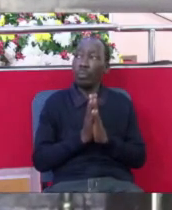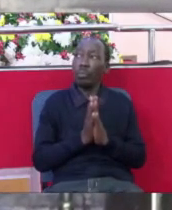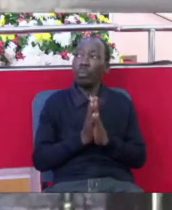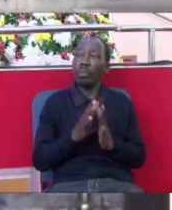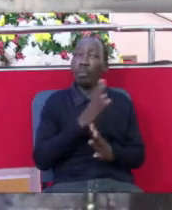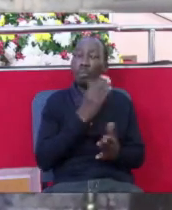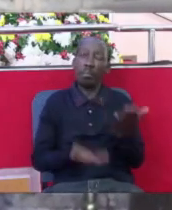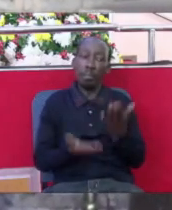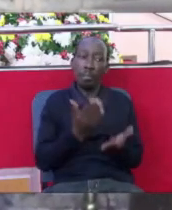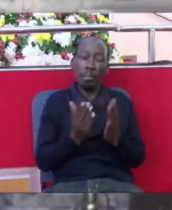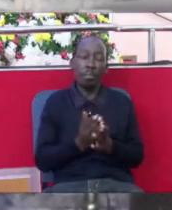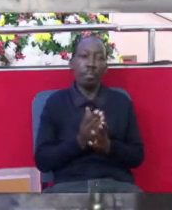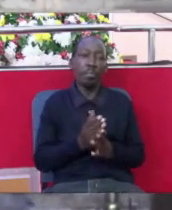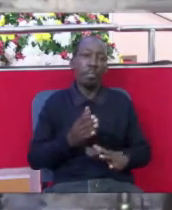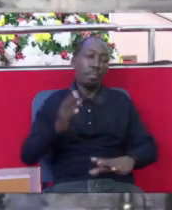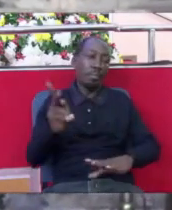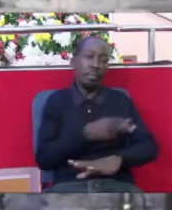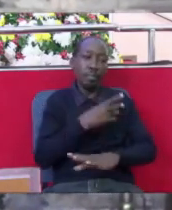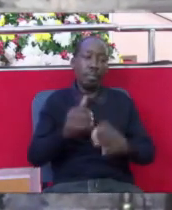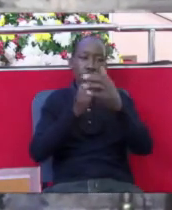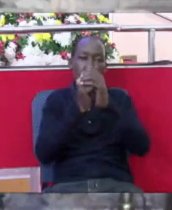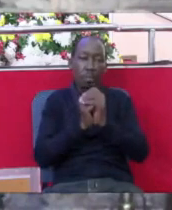and worship can help me with this chorus that says,